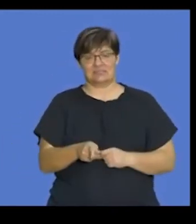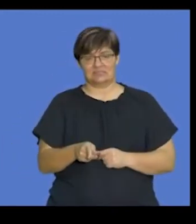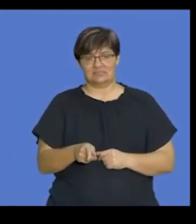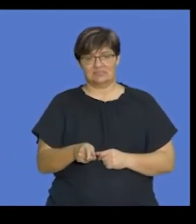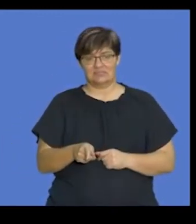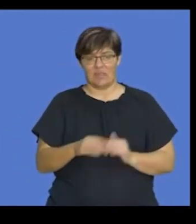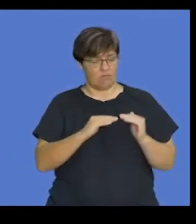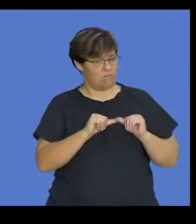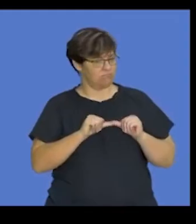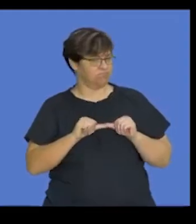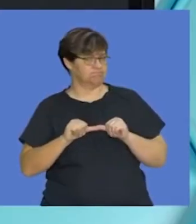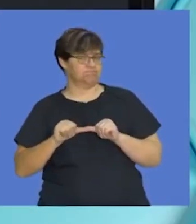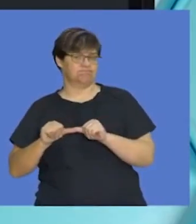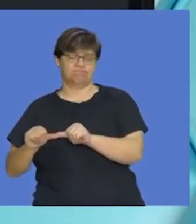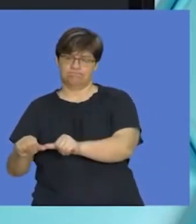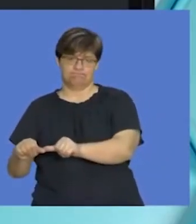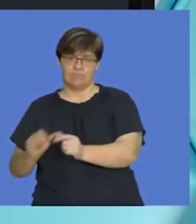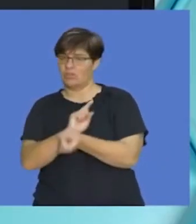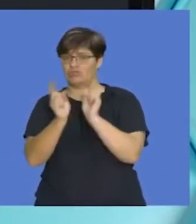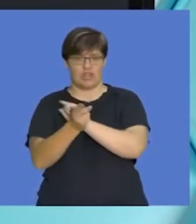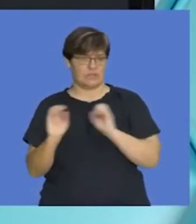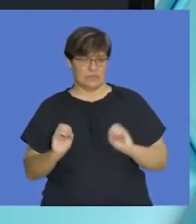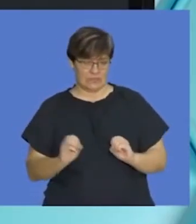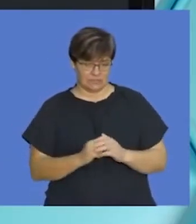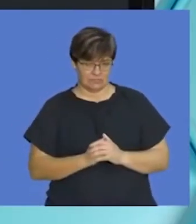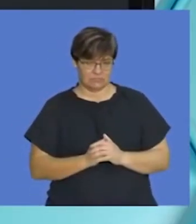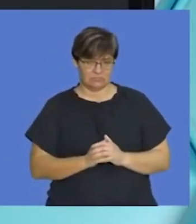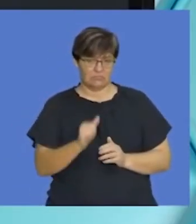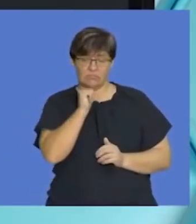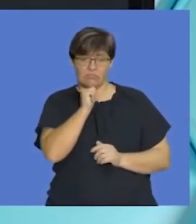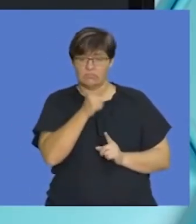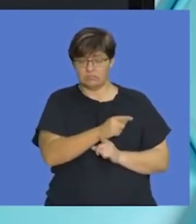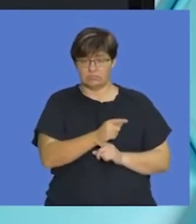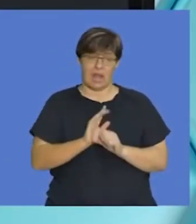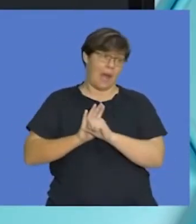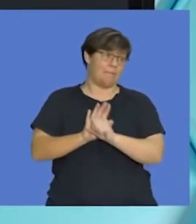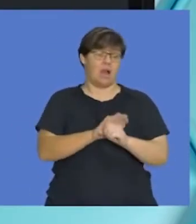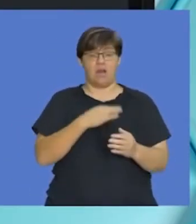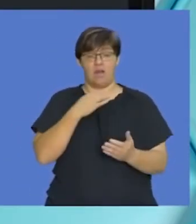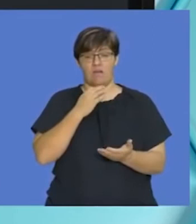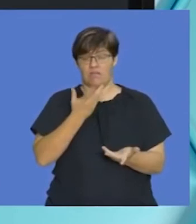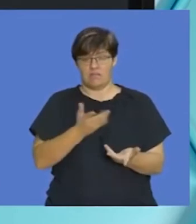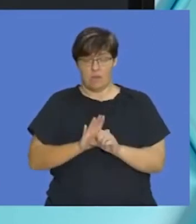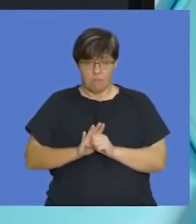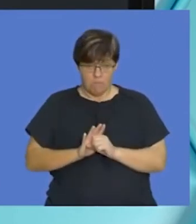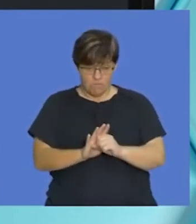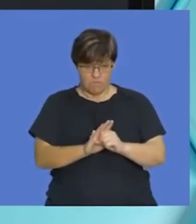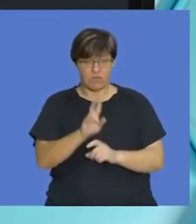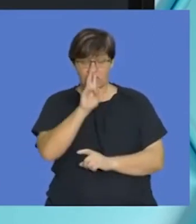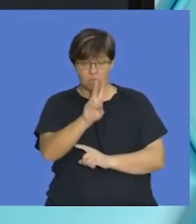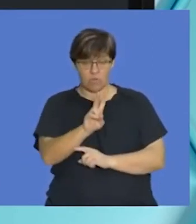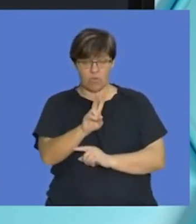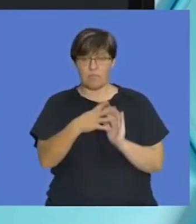will not change. Doesn't matter what I do with the applied force. If it's moving, and you saw that in the animation, if I take the applied